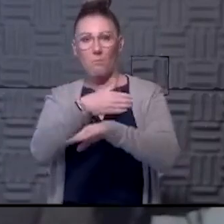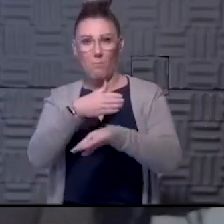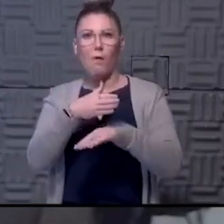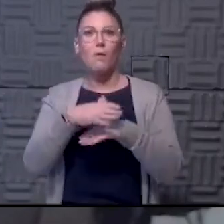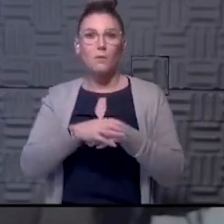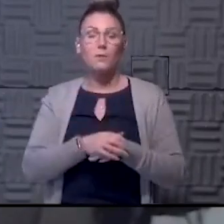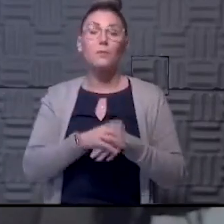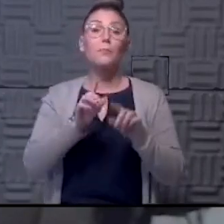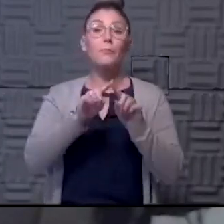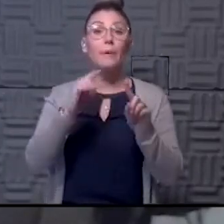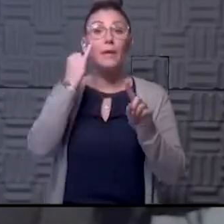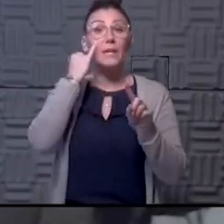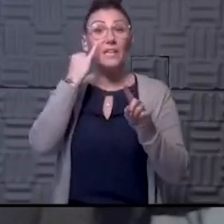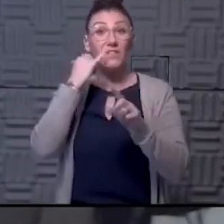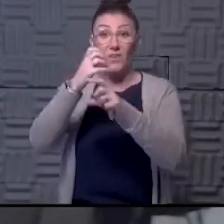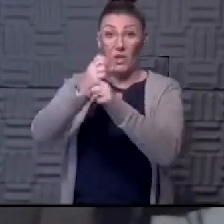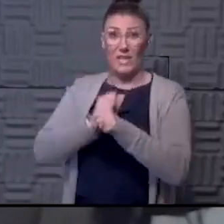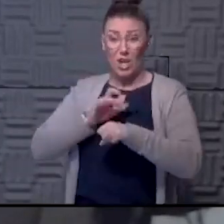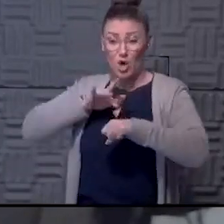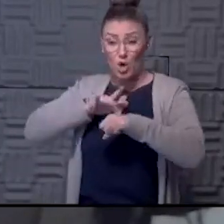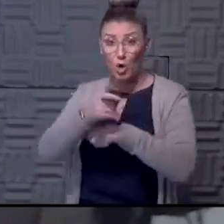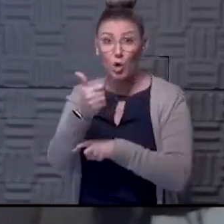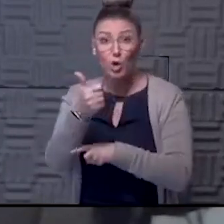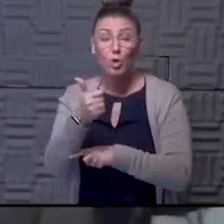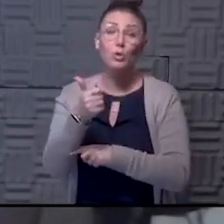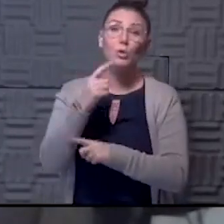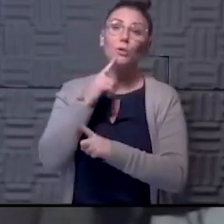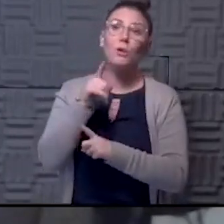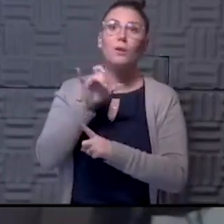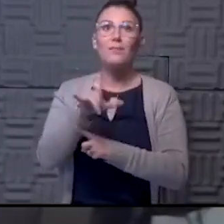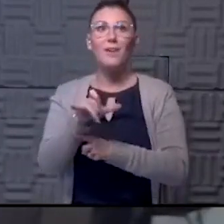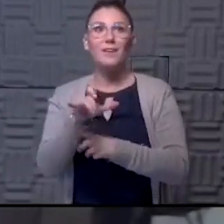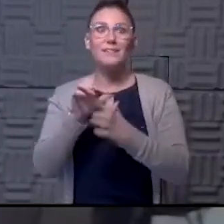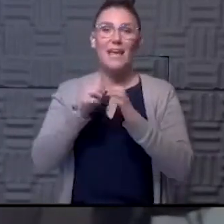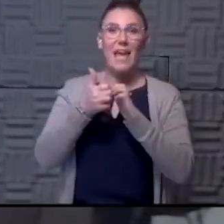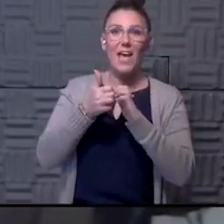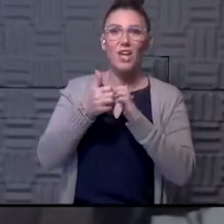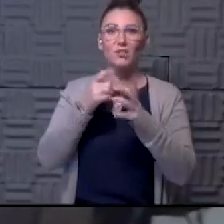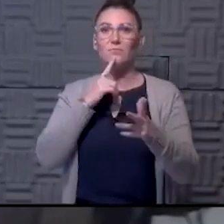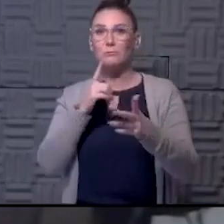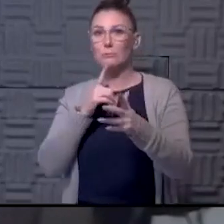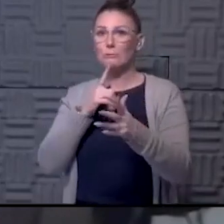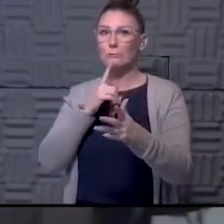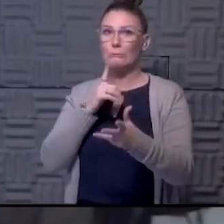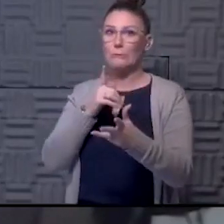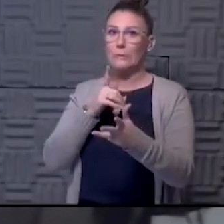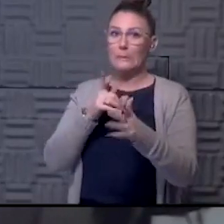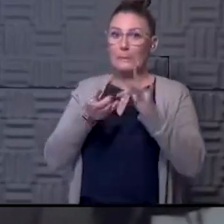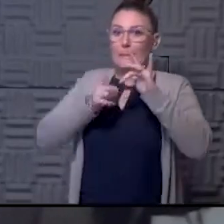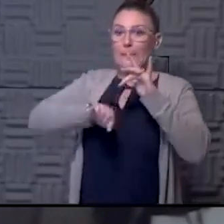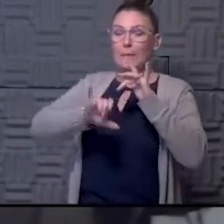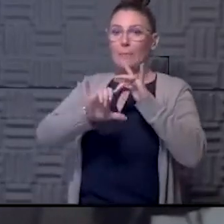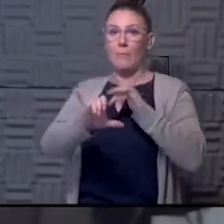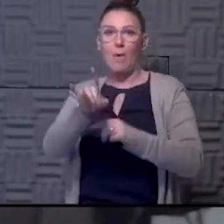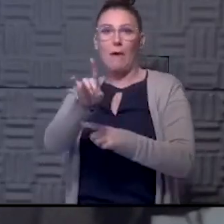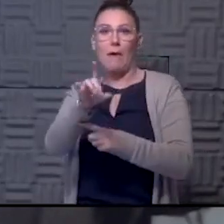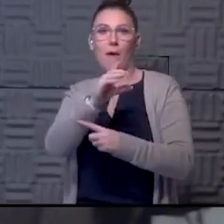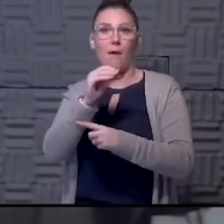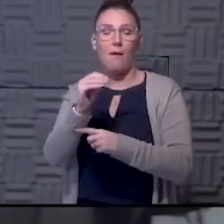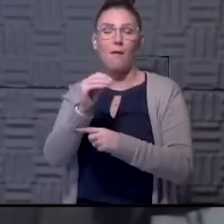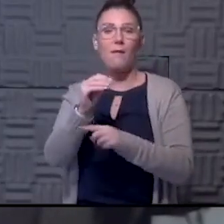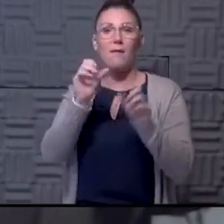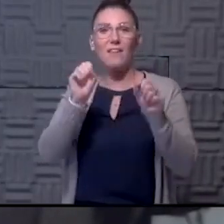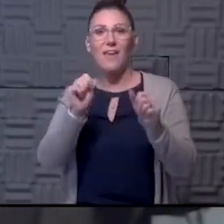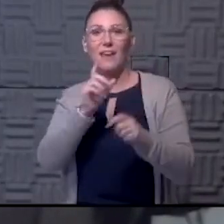But if we can get these even earlier, this is a way to sort of passively pass that immunity to a person, and can